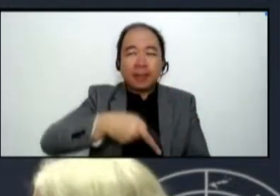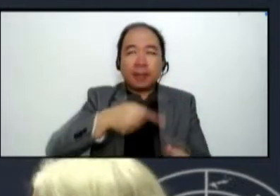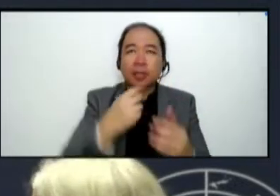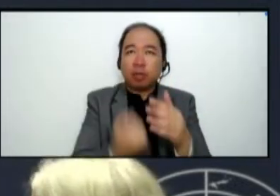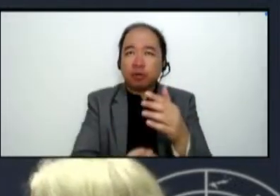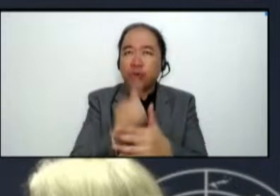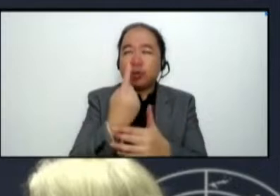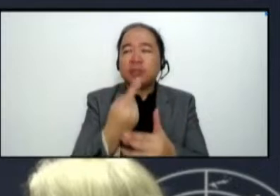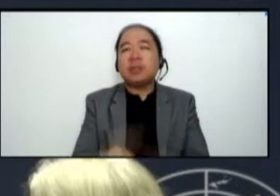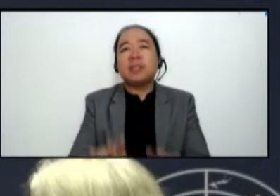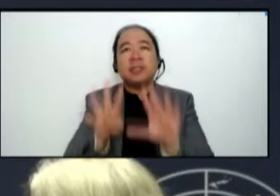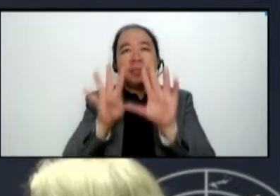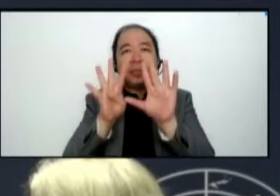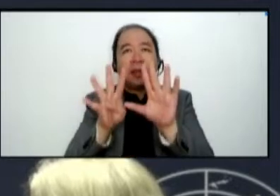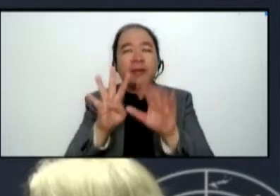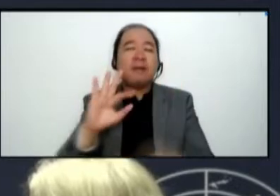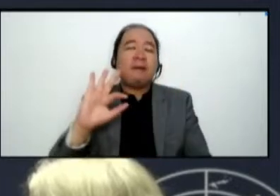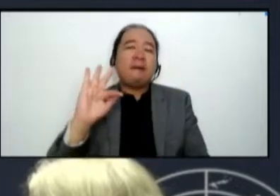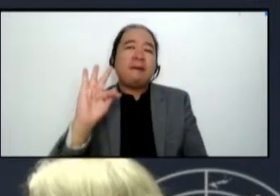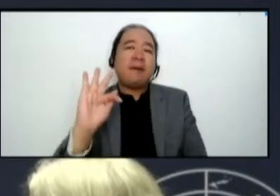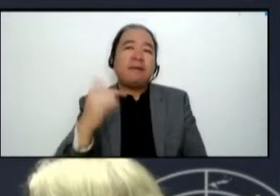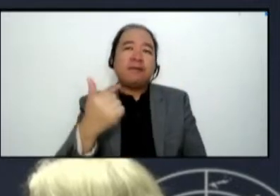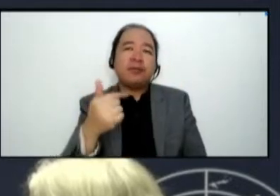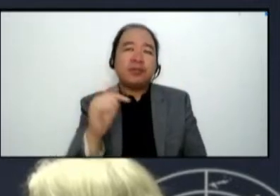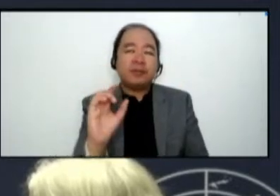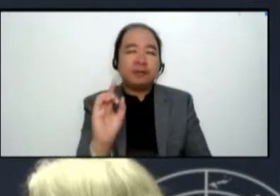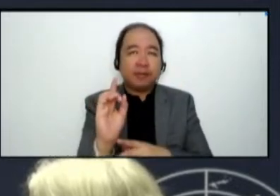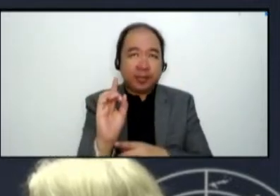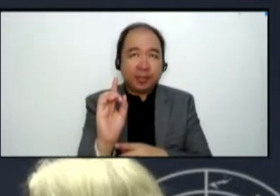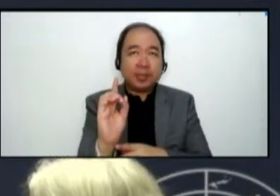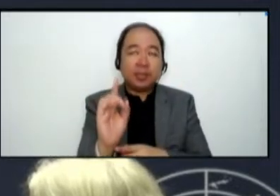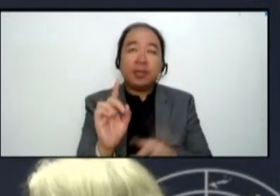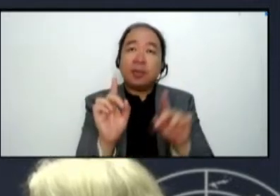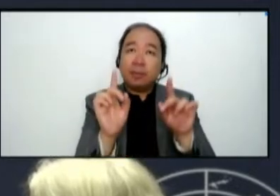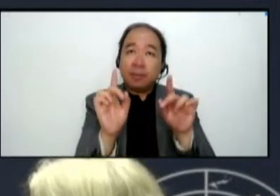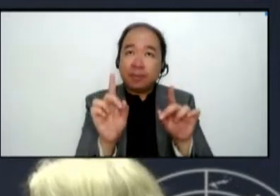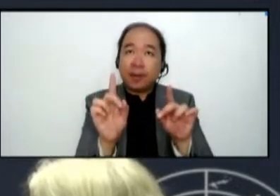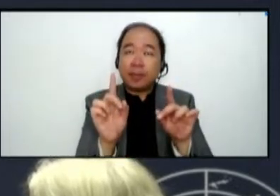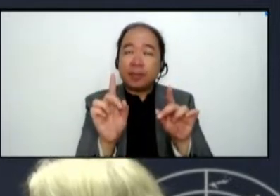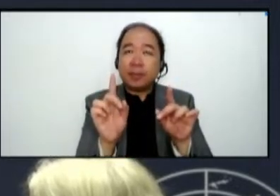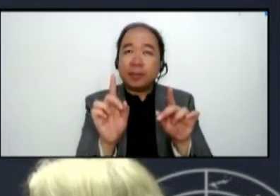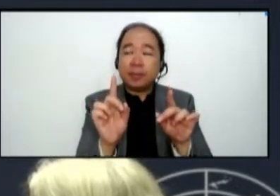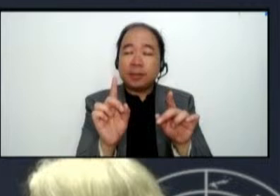And effectively what we discovered is that there is a chain of